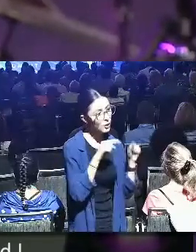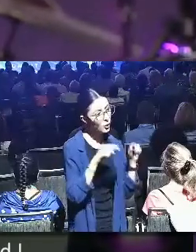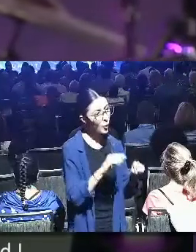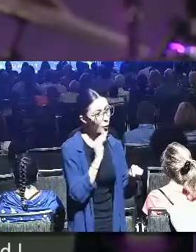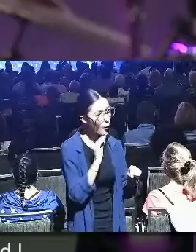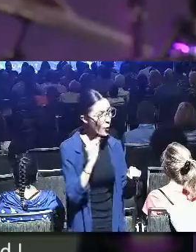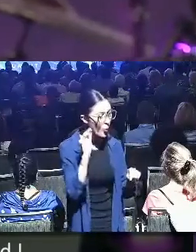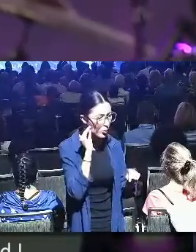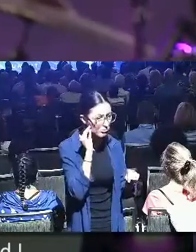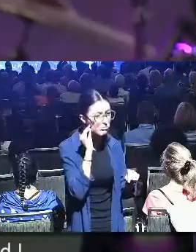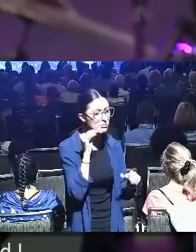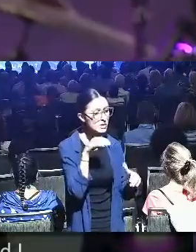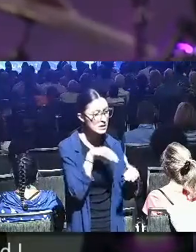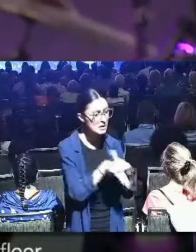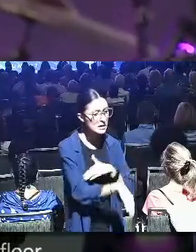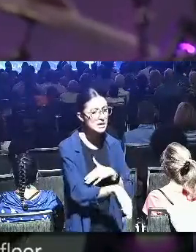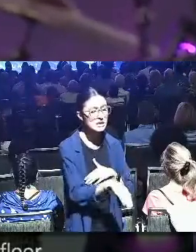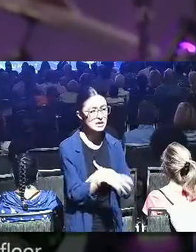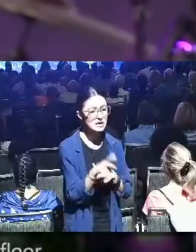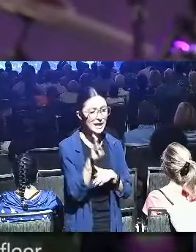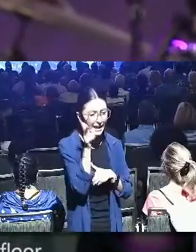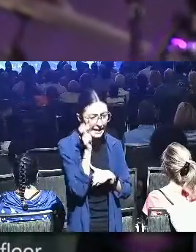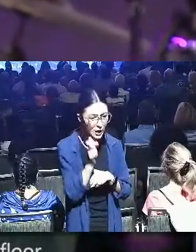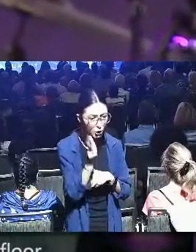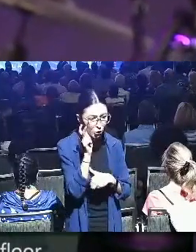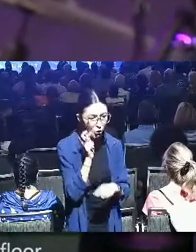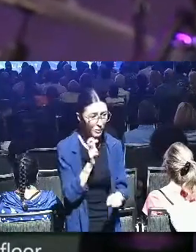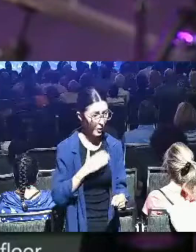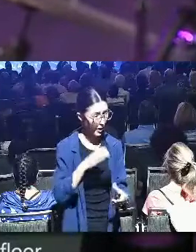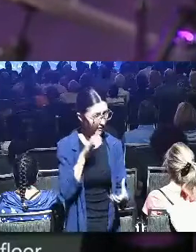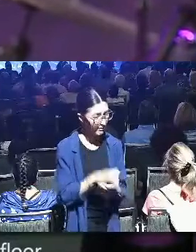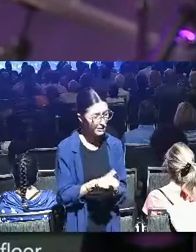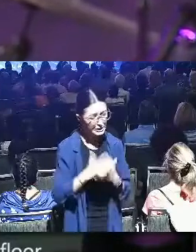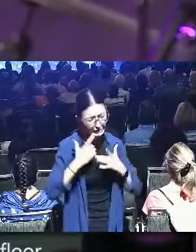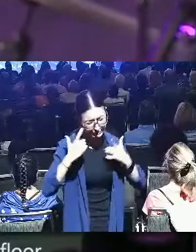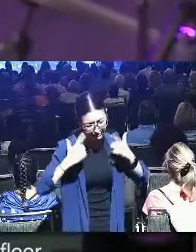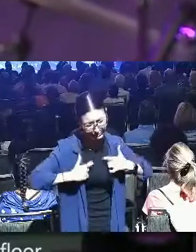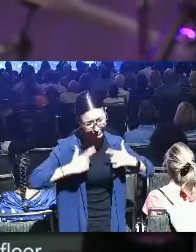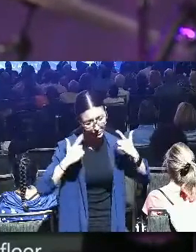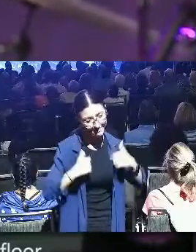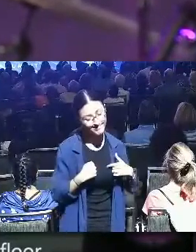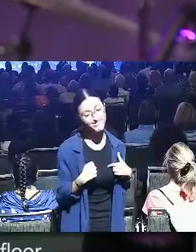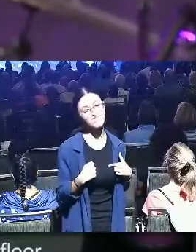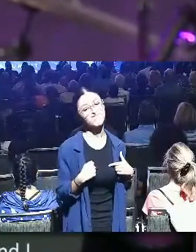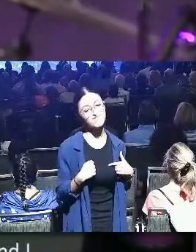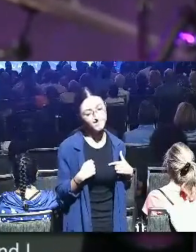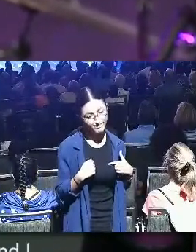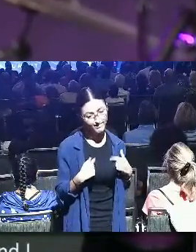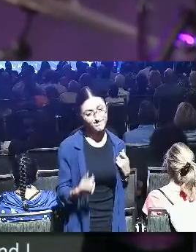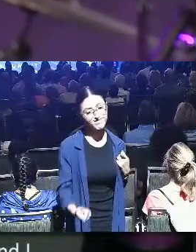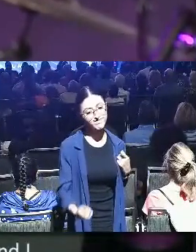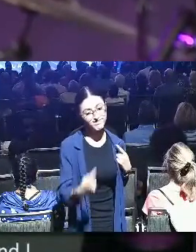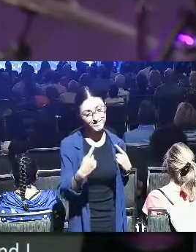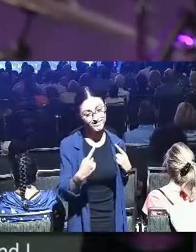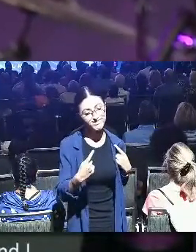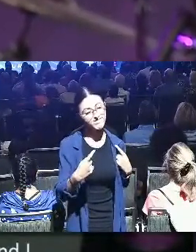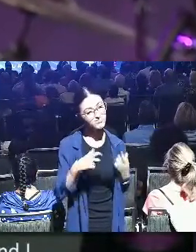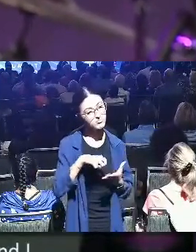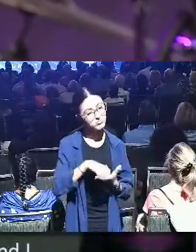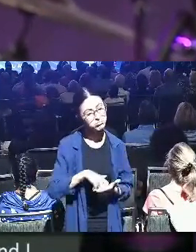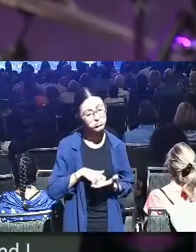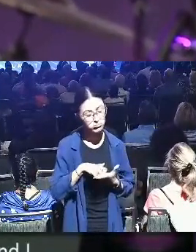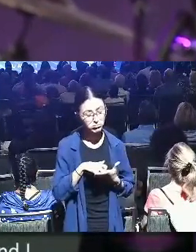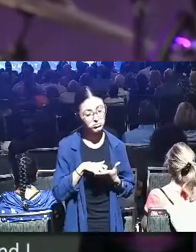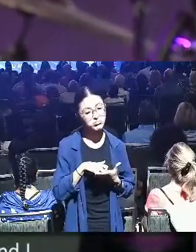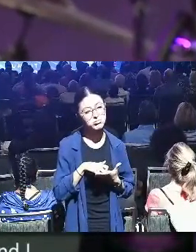the floor in a ball. And I walk in and I know exactly what's happening and I curl up with her and we rock together. And we say, God,